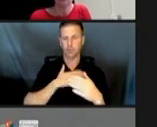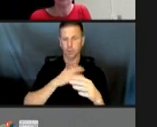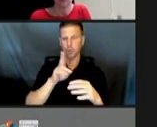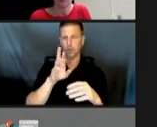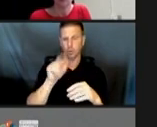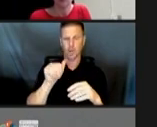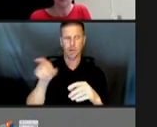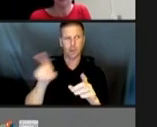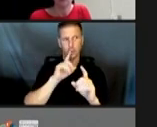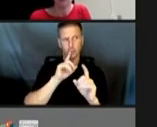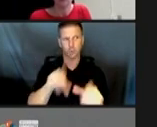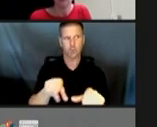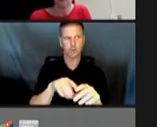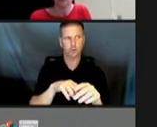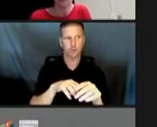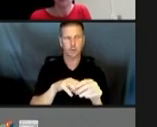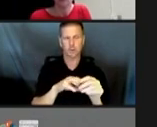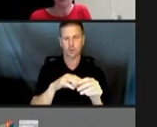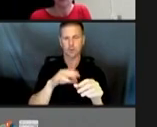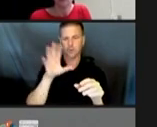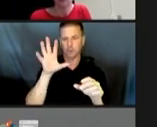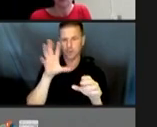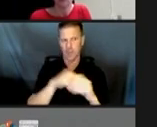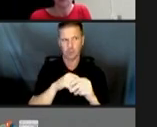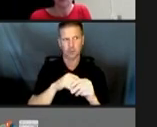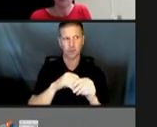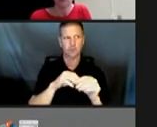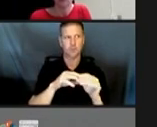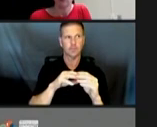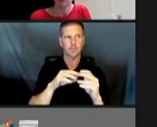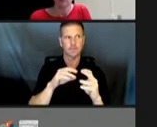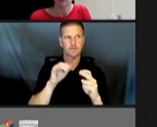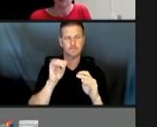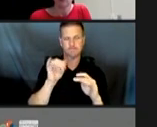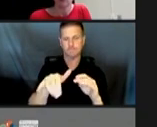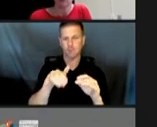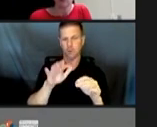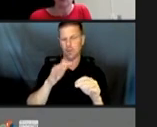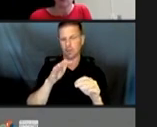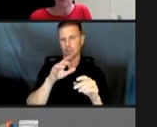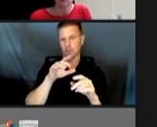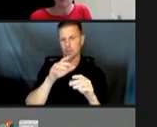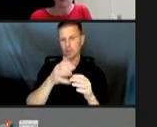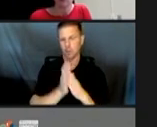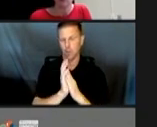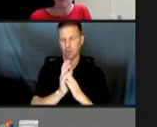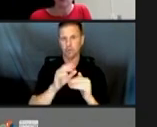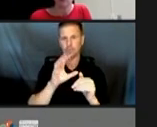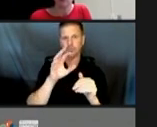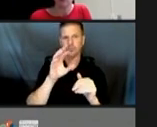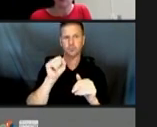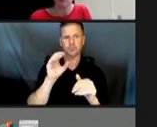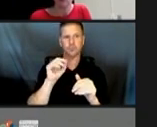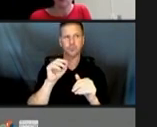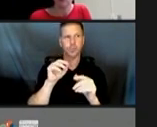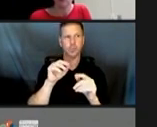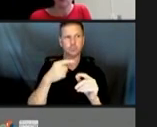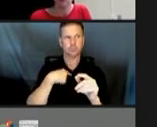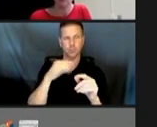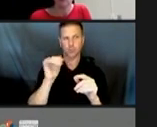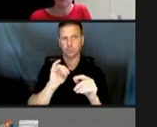responsive in engaging in that kind of inquiry. And so I'm